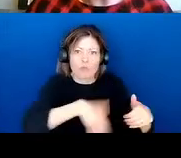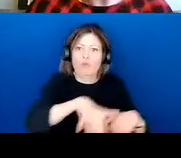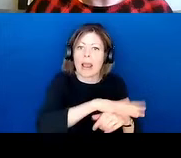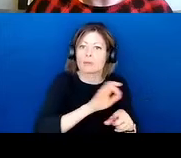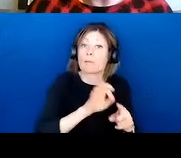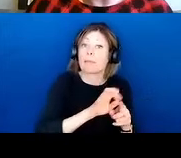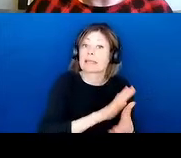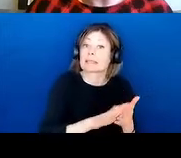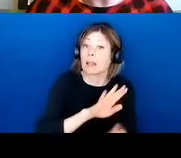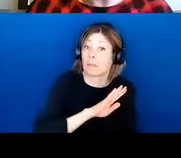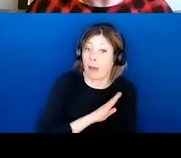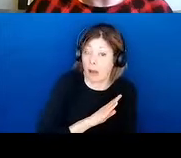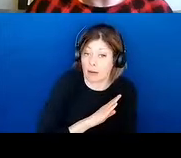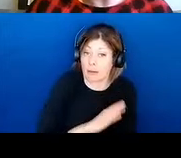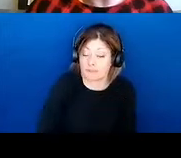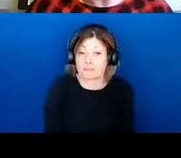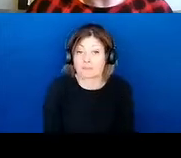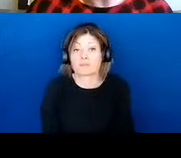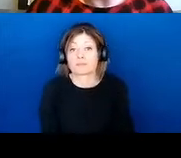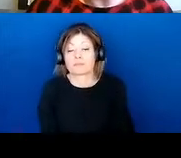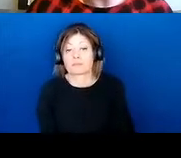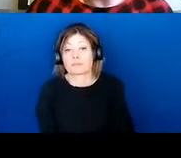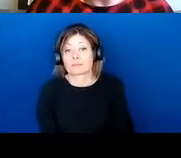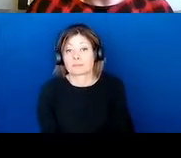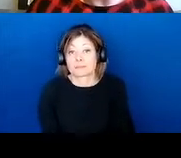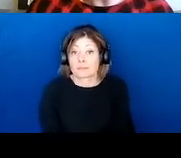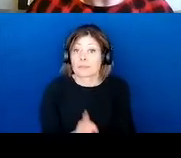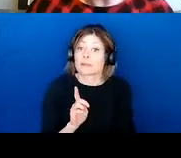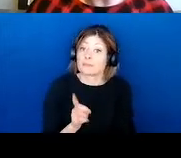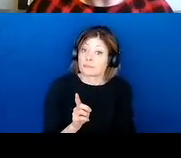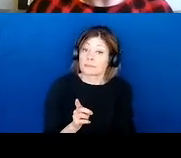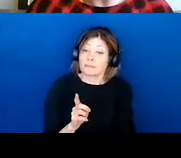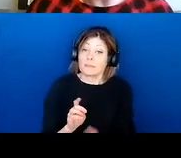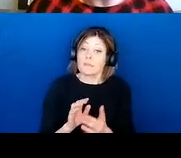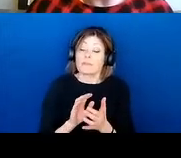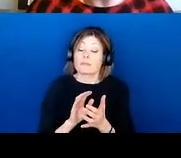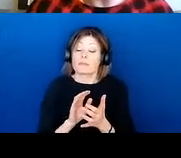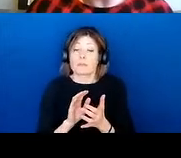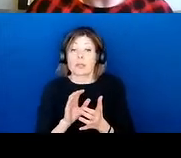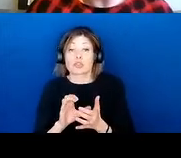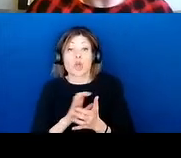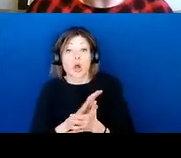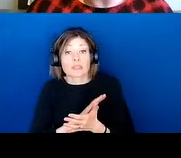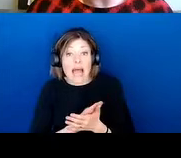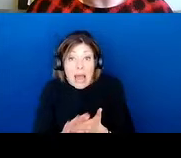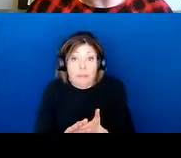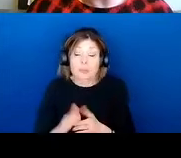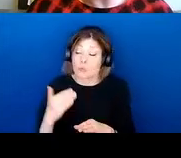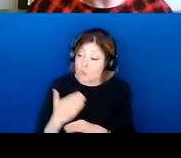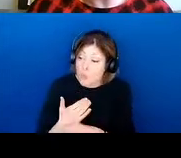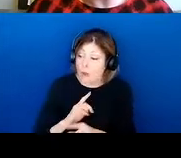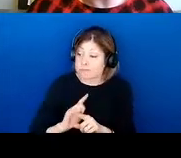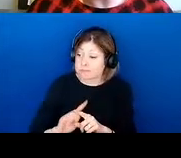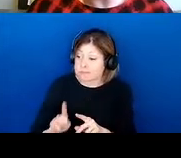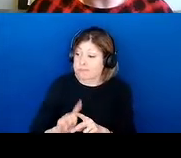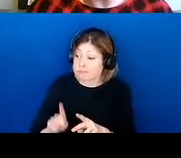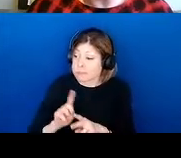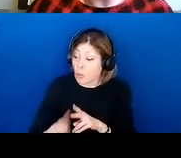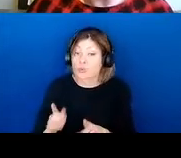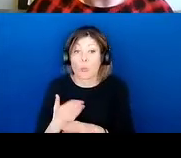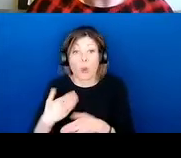After various work posts and time spent around court, he went on another grand tour with Henry Fox in